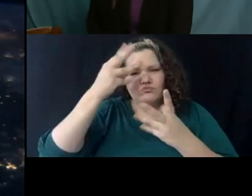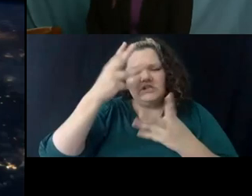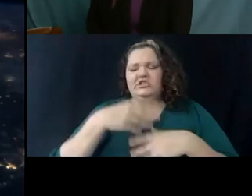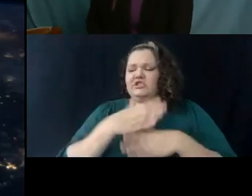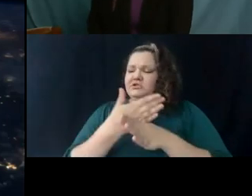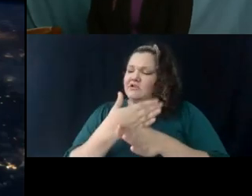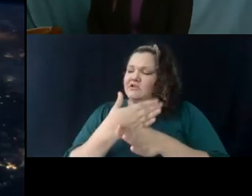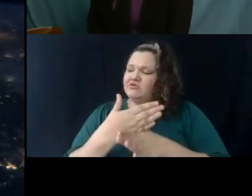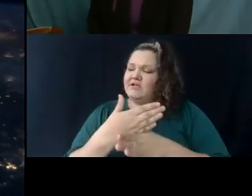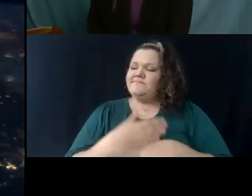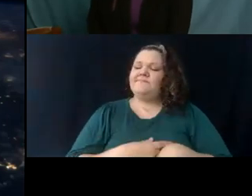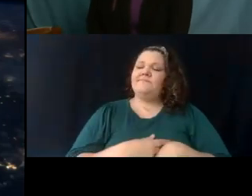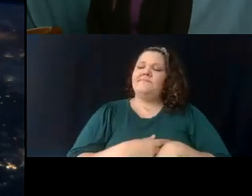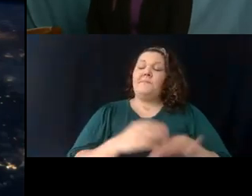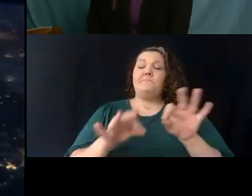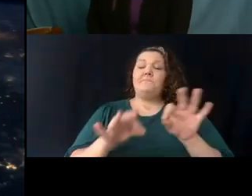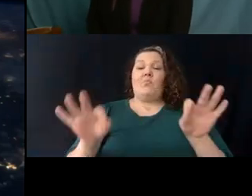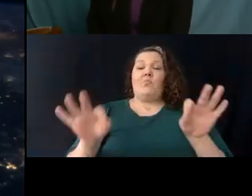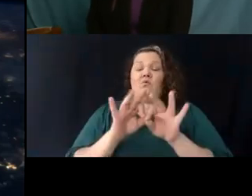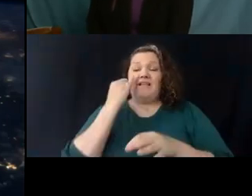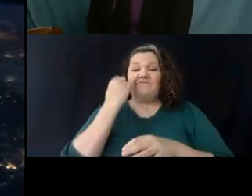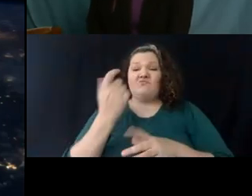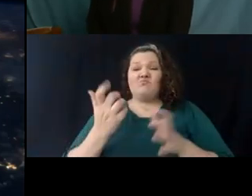Instagram, again, a very visual platform.